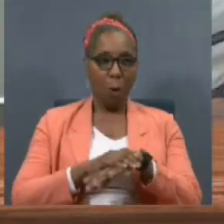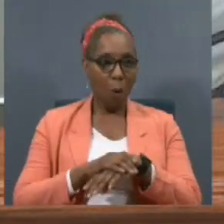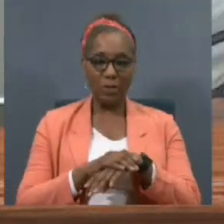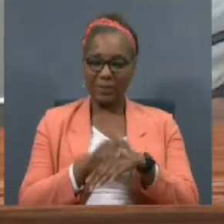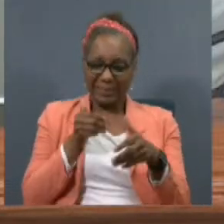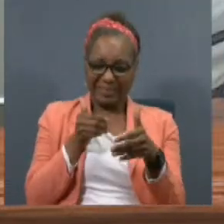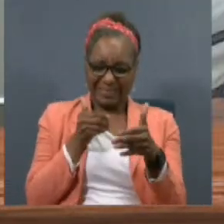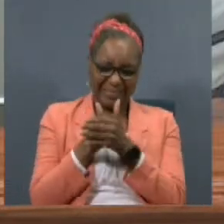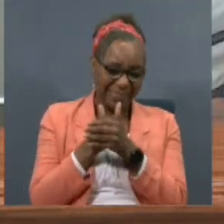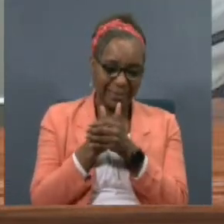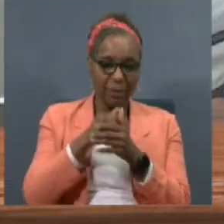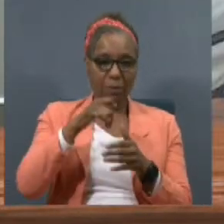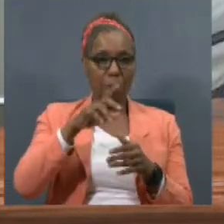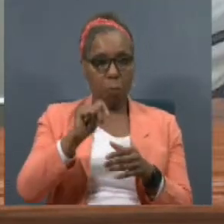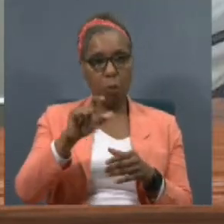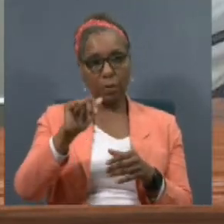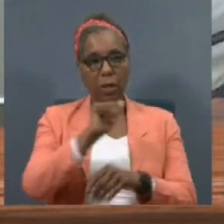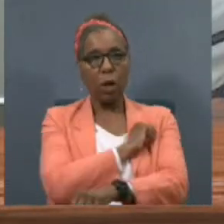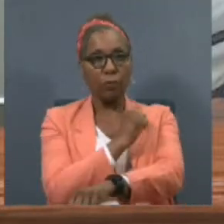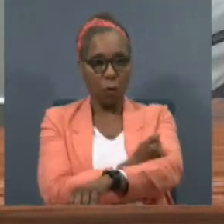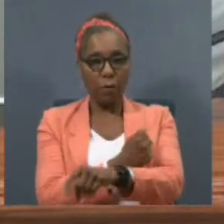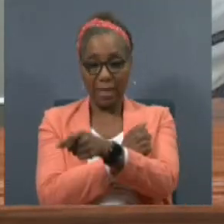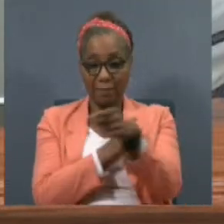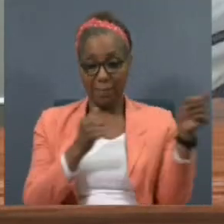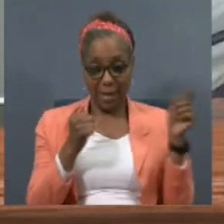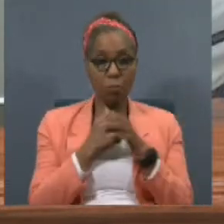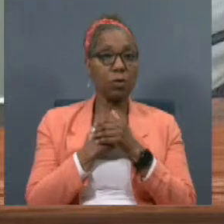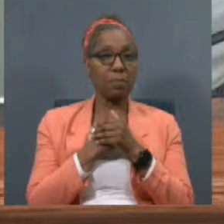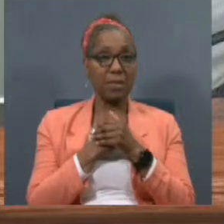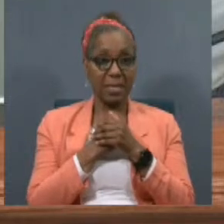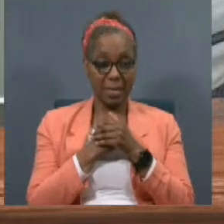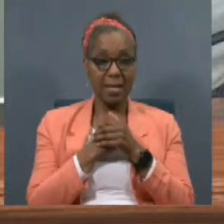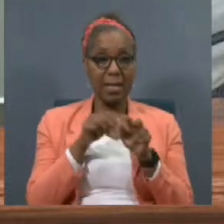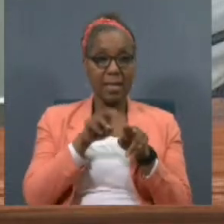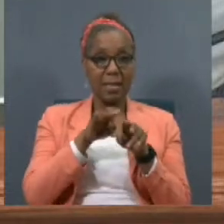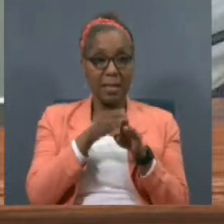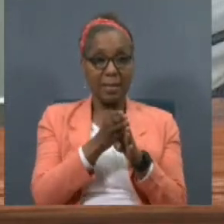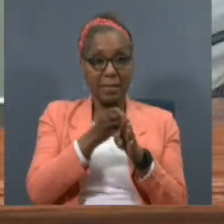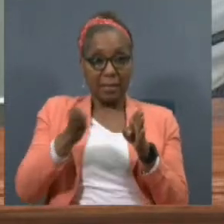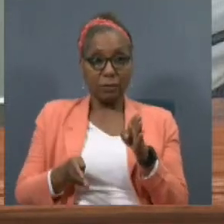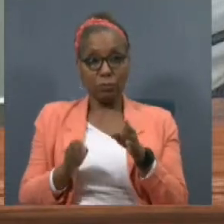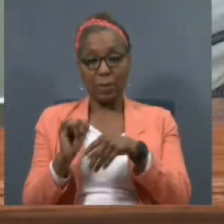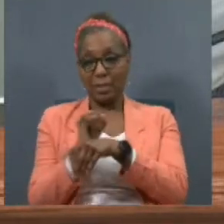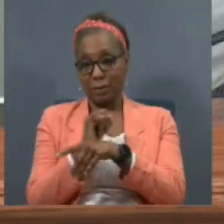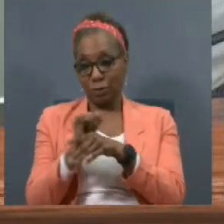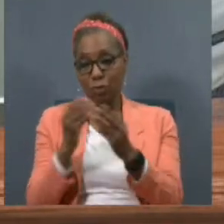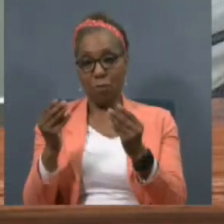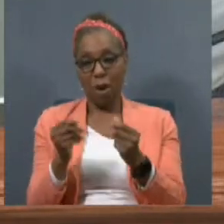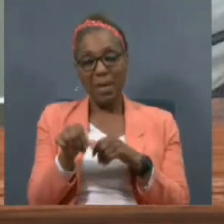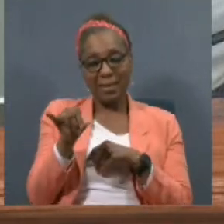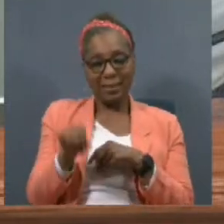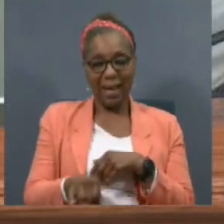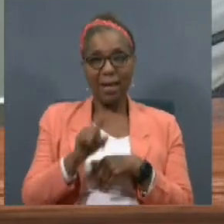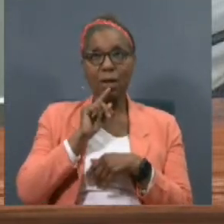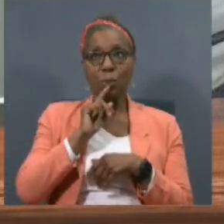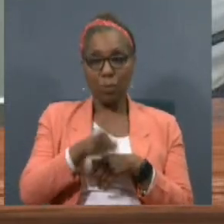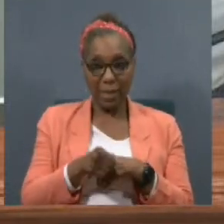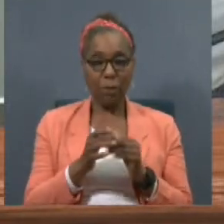door of the Port Authority, and they would be adjacent to an industrial property, and that's a